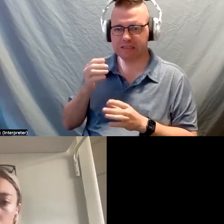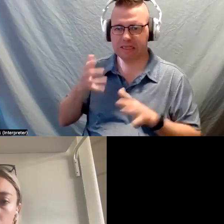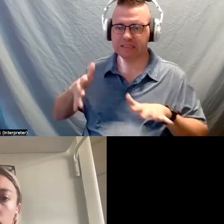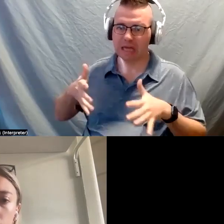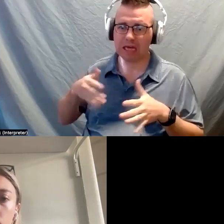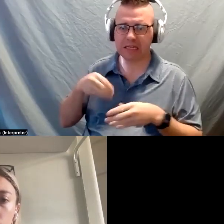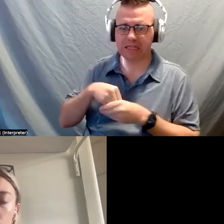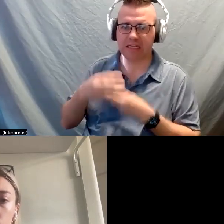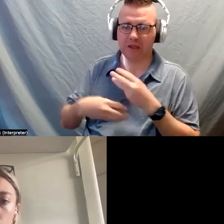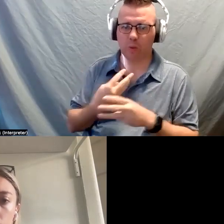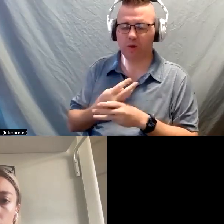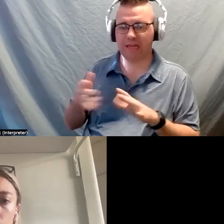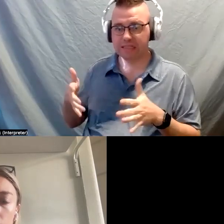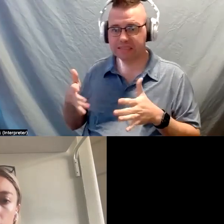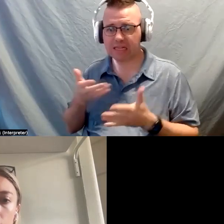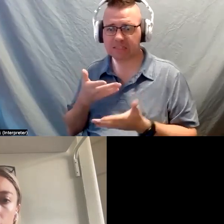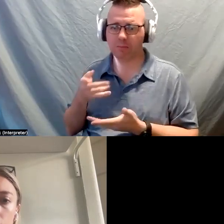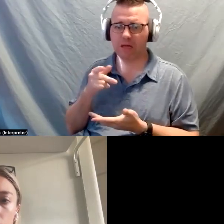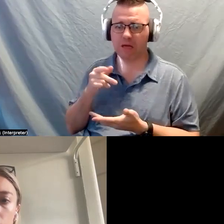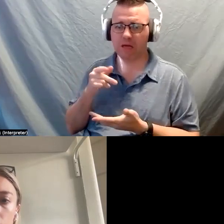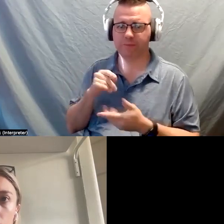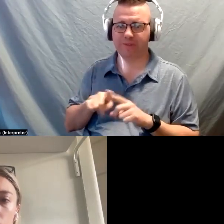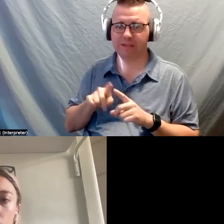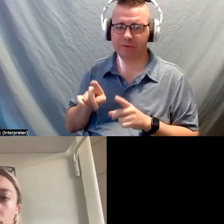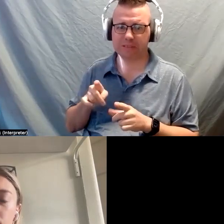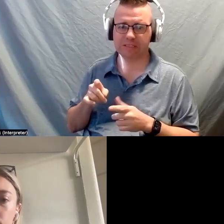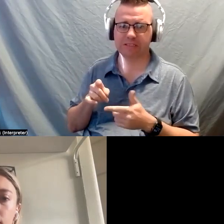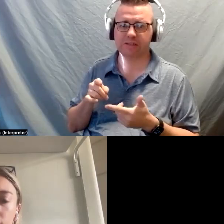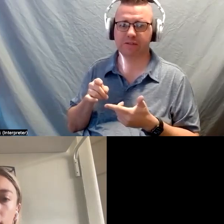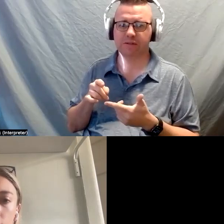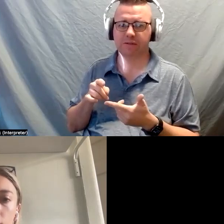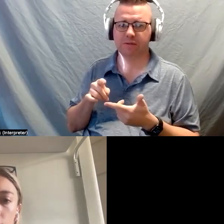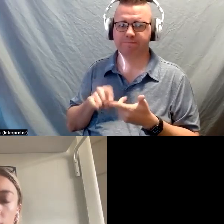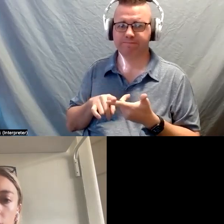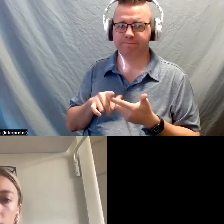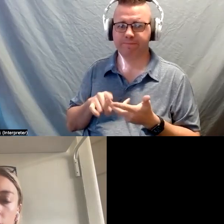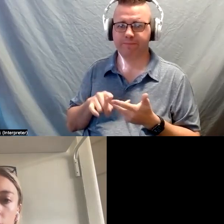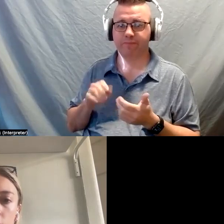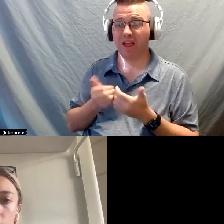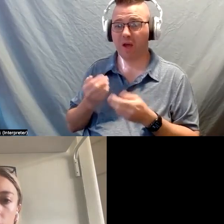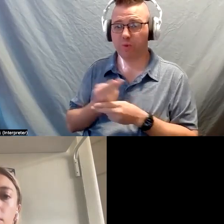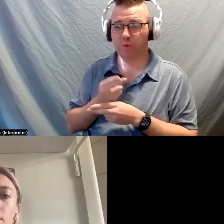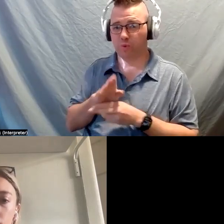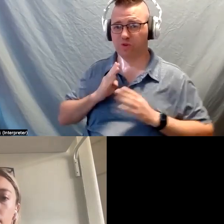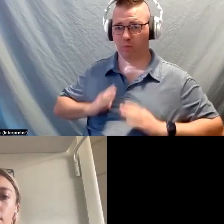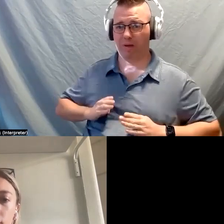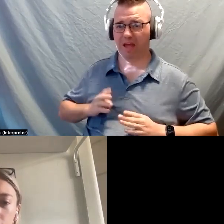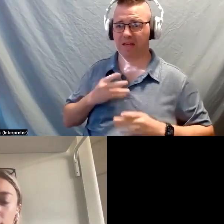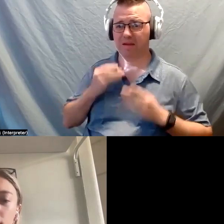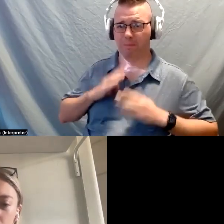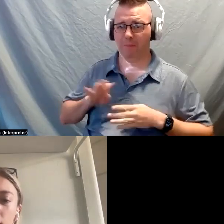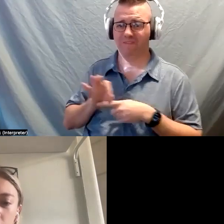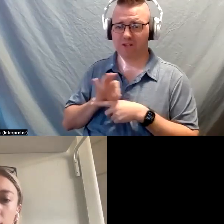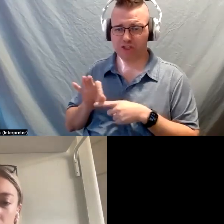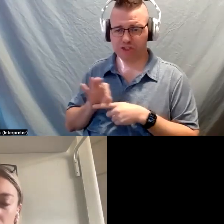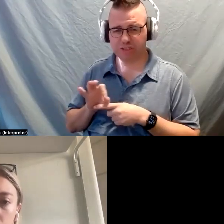in. Anxieties about difference, anxieties, particularly anxieties about how we use our bodies and body